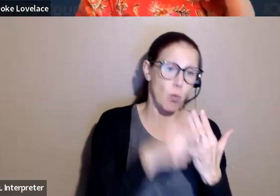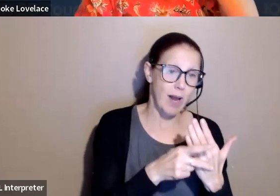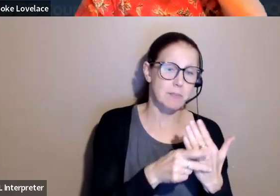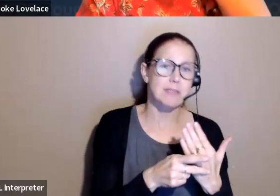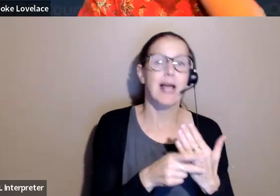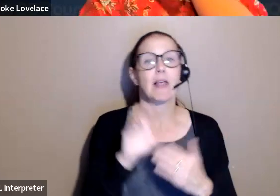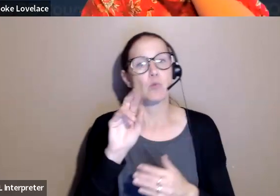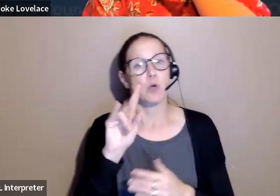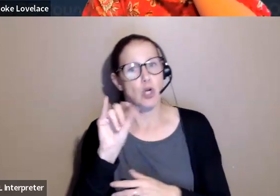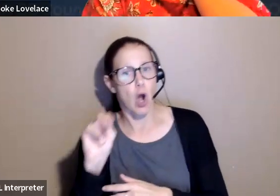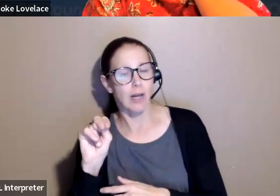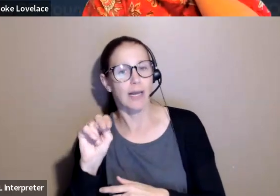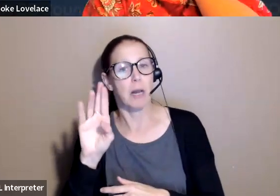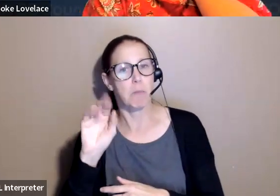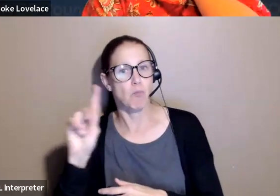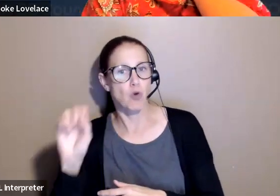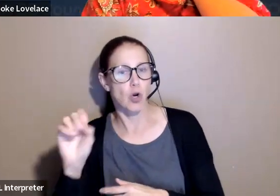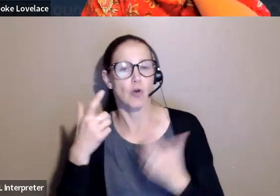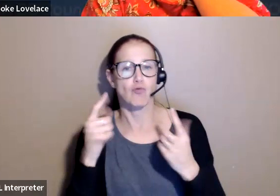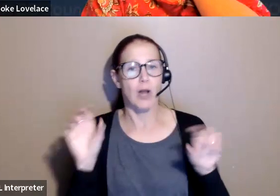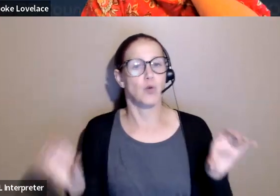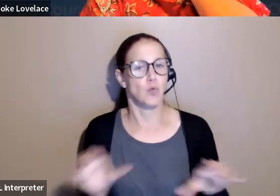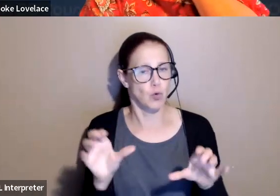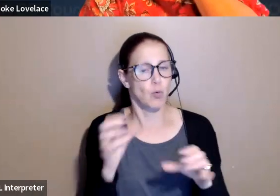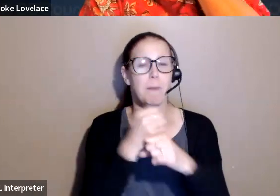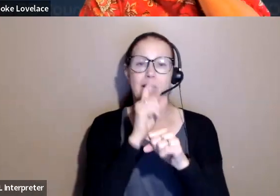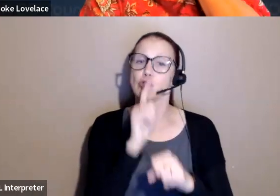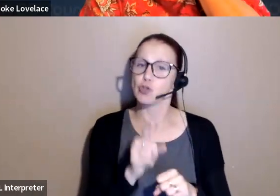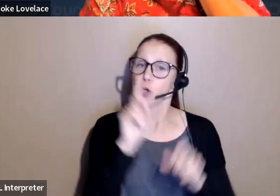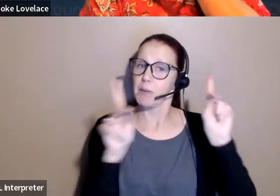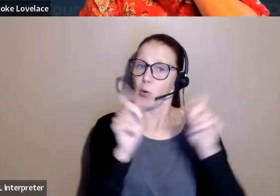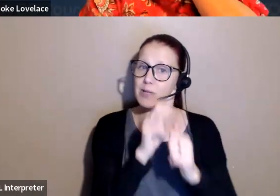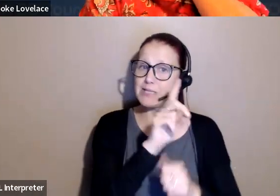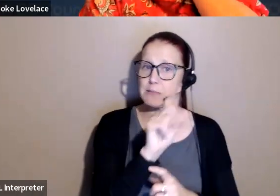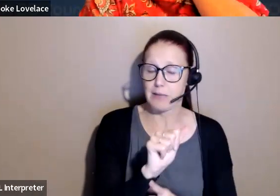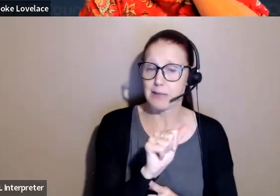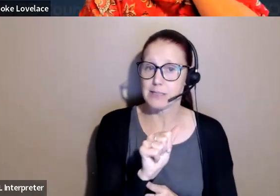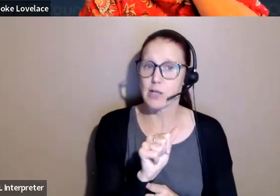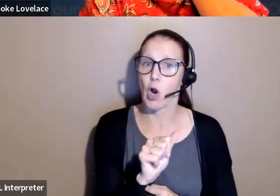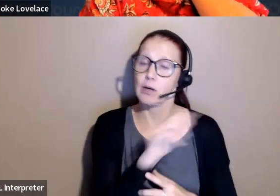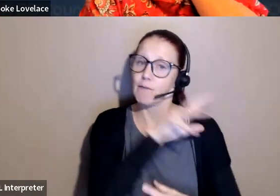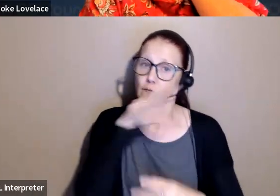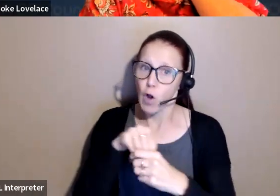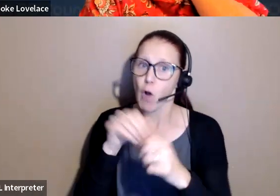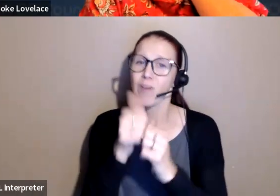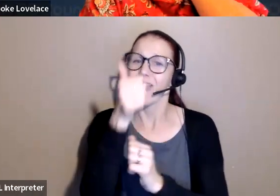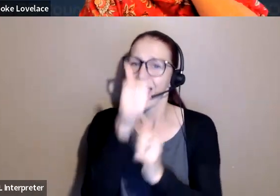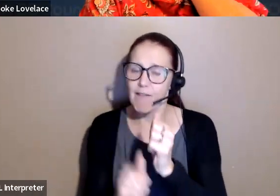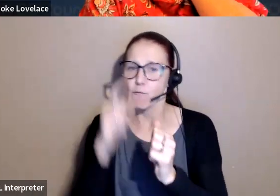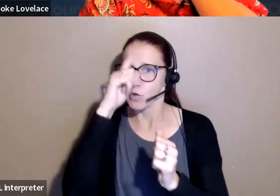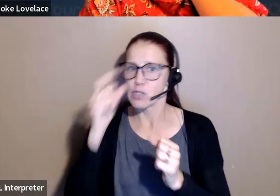Carlin and Brooke are trying to do, is make sure that people with disabilities are a part of every